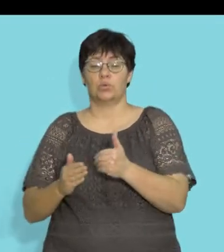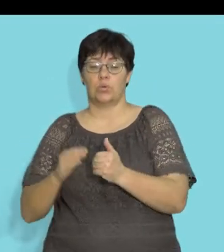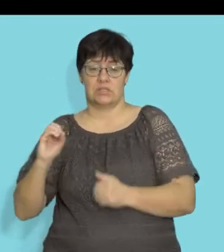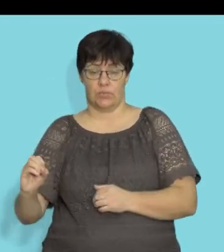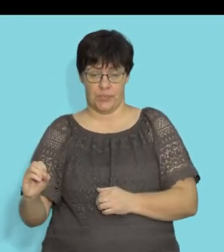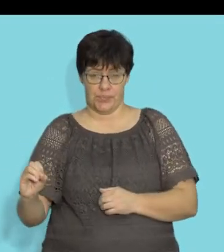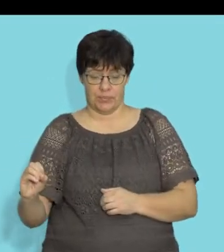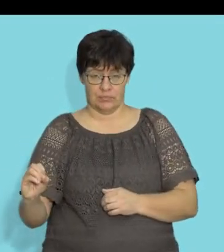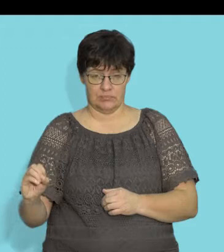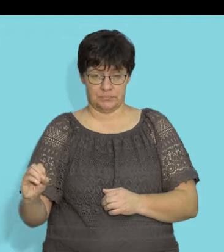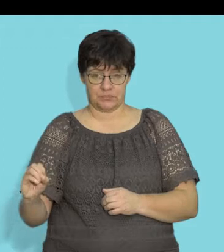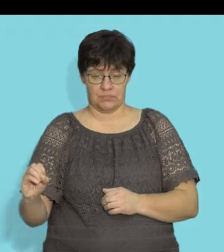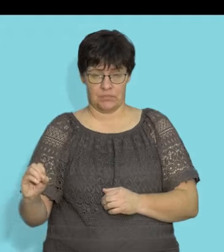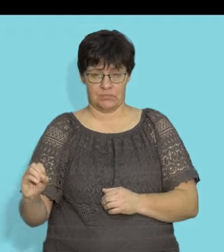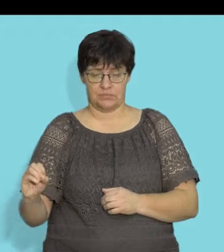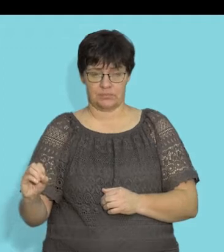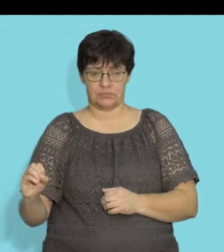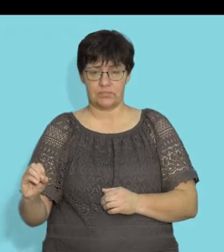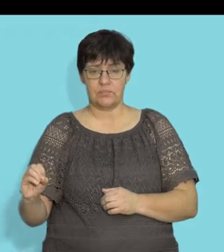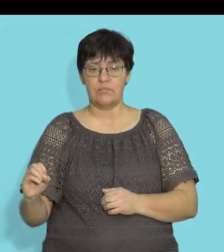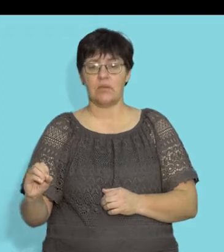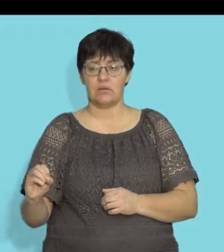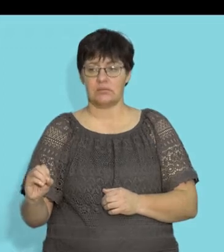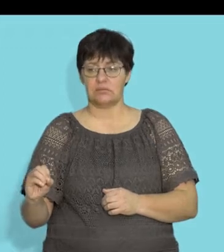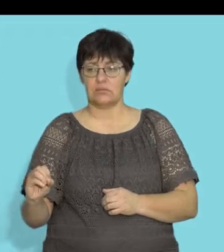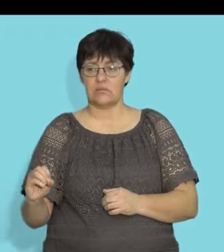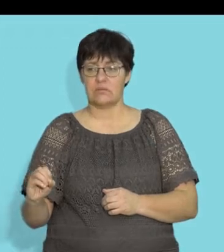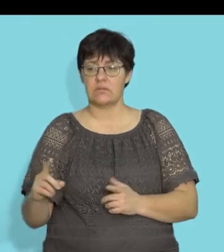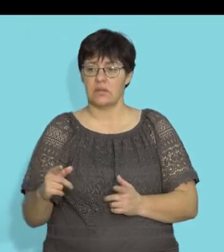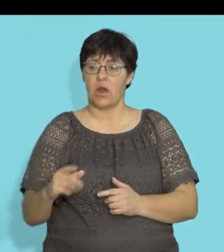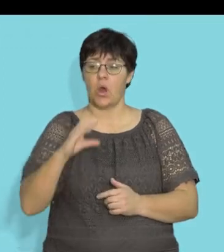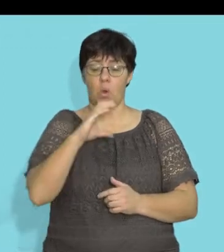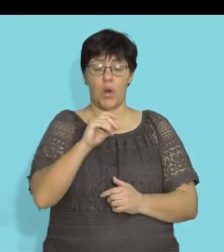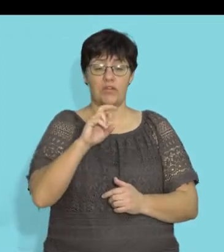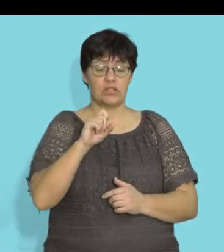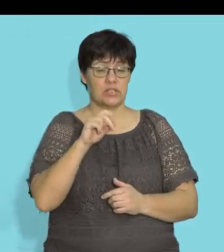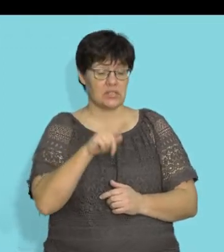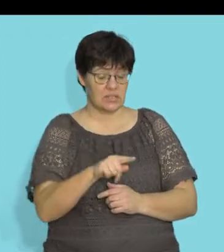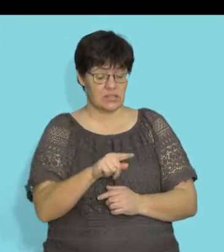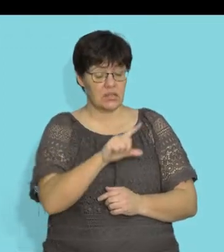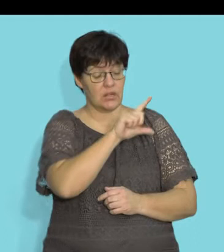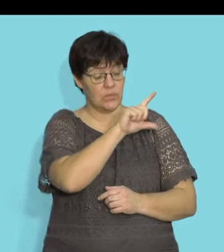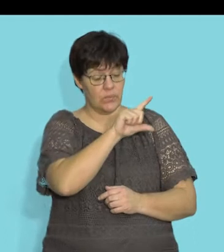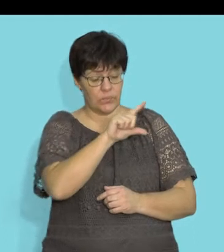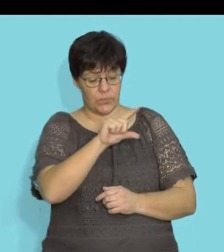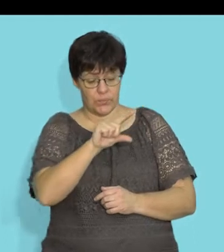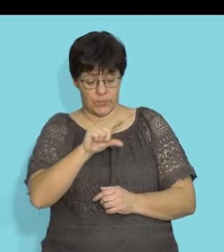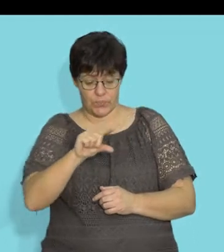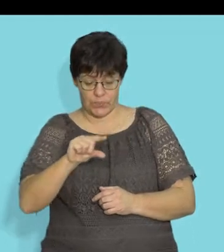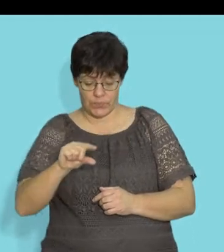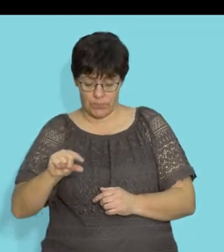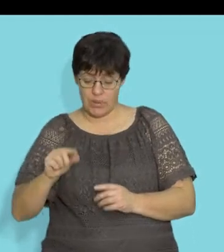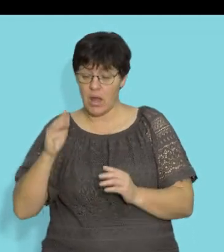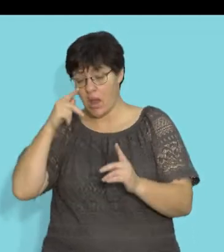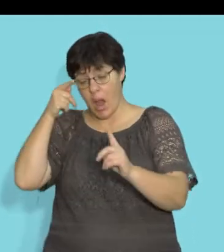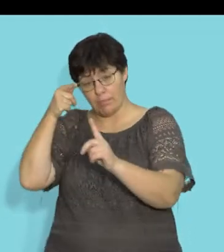and closer to zero. And a series that converges, the sum approaches a